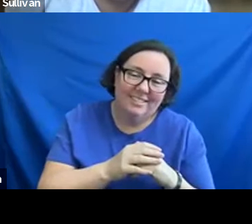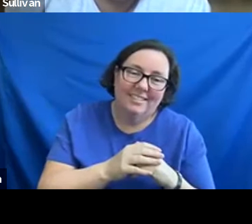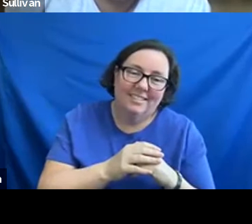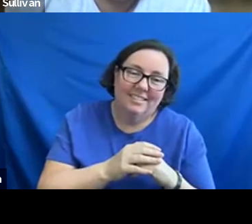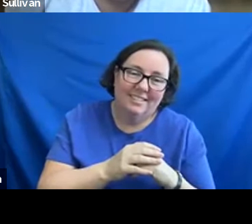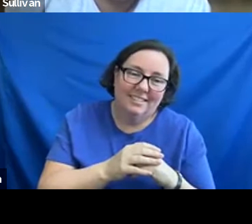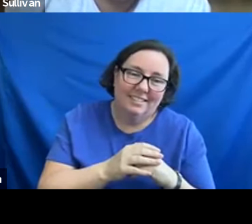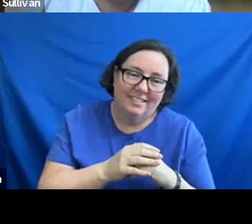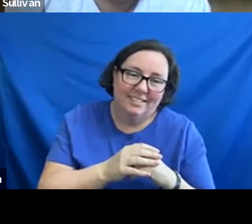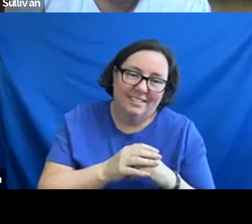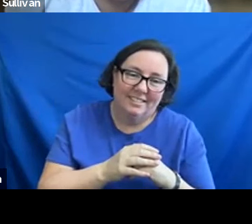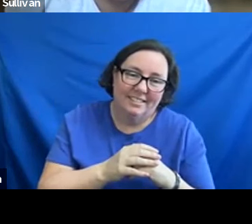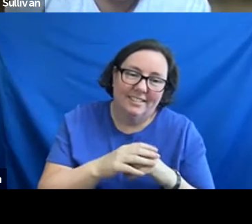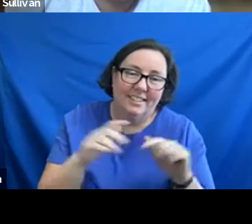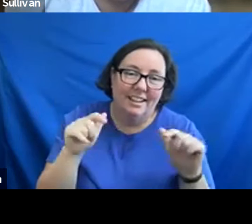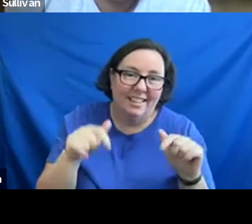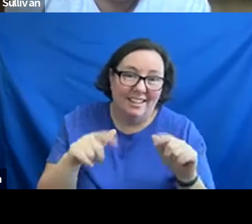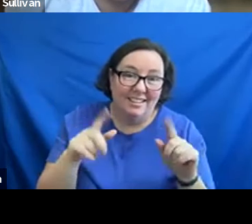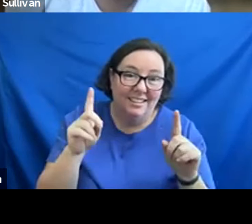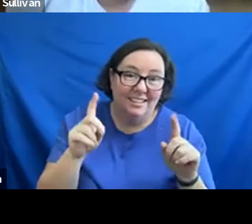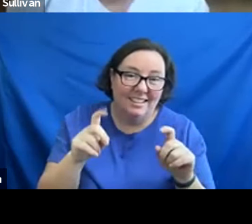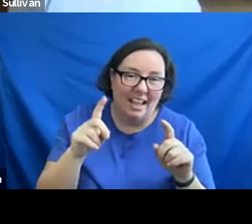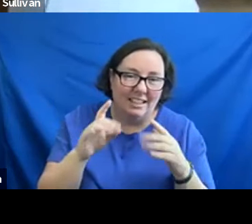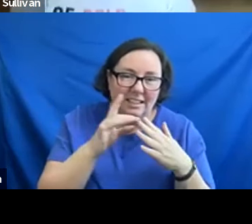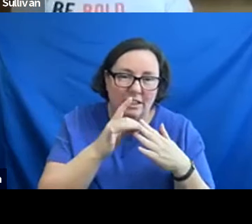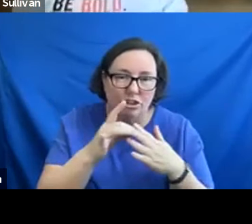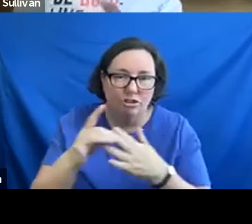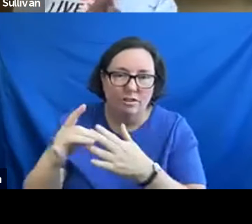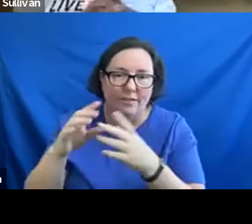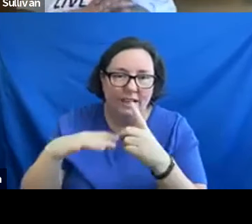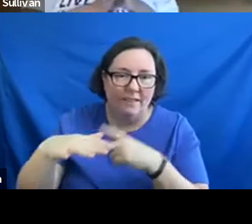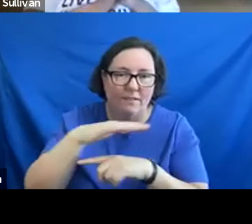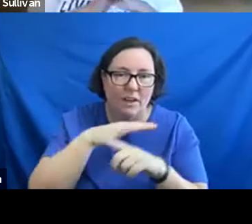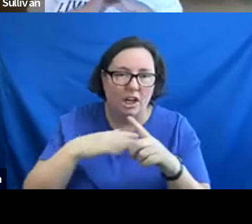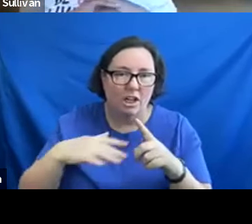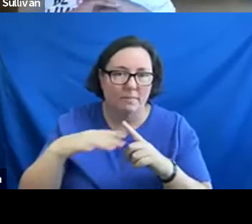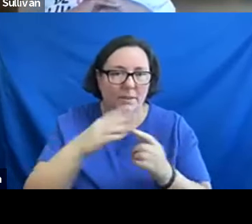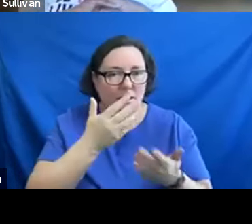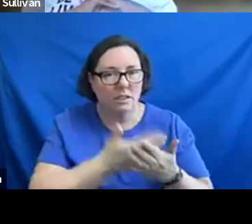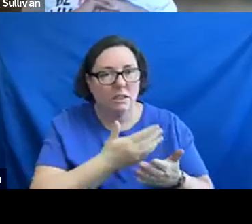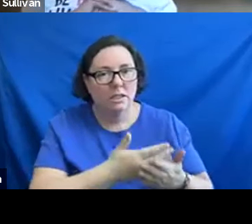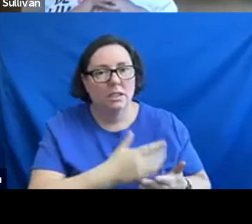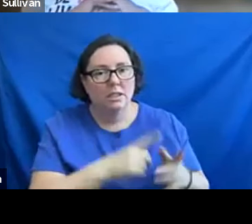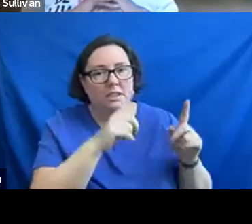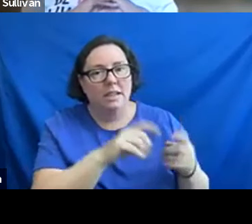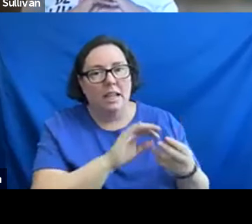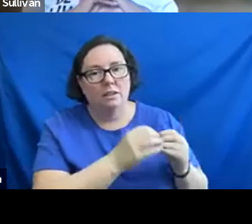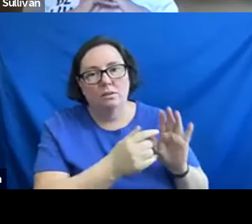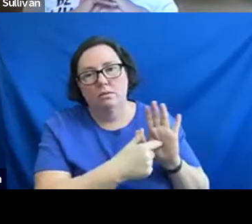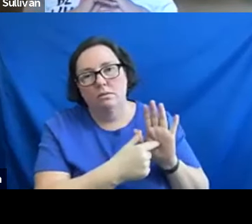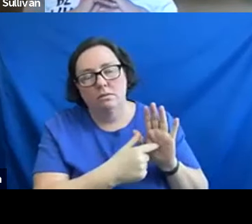So this test-driven environment has been exacerbated